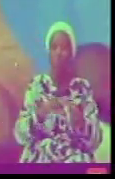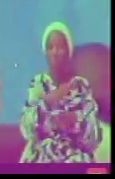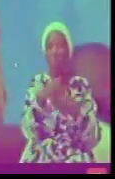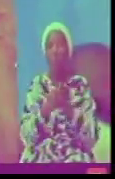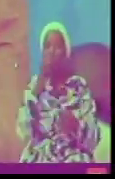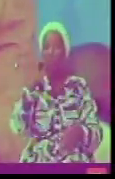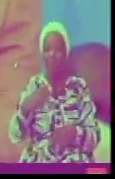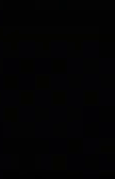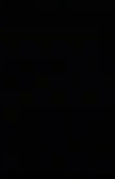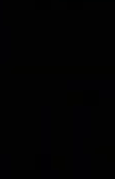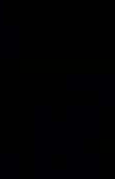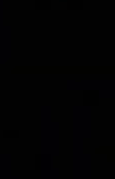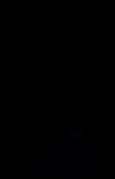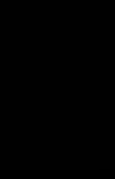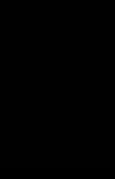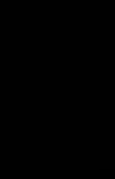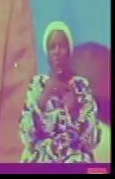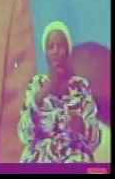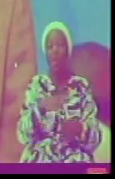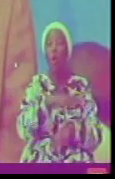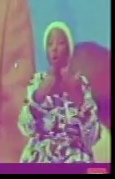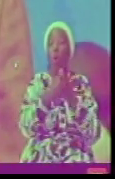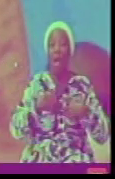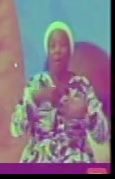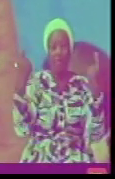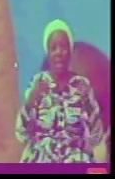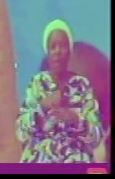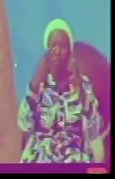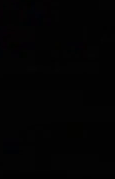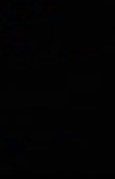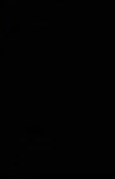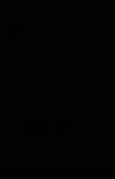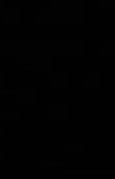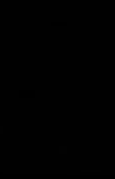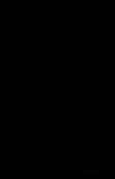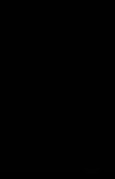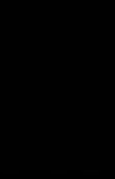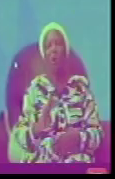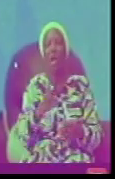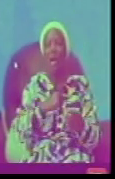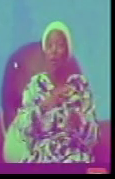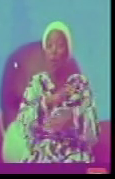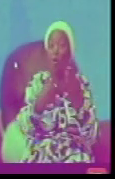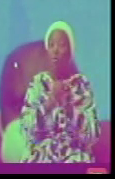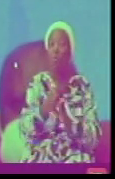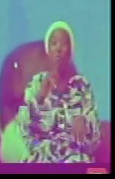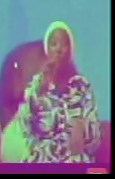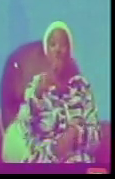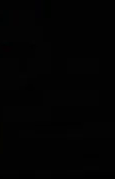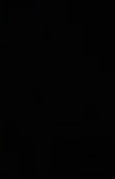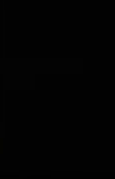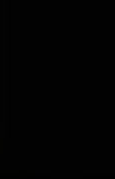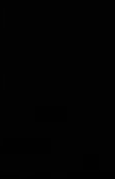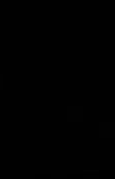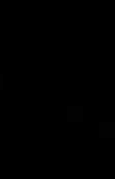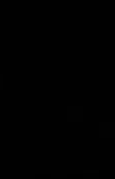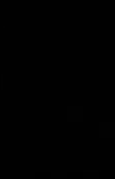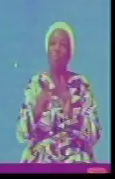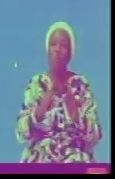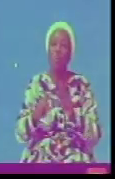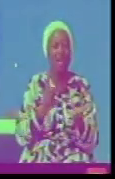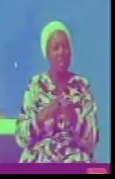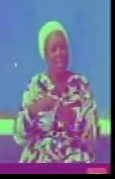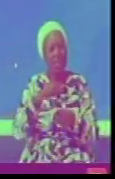do everything. That's why the Bible says, all have sinned and come short of the glory of God. All